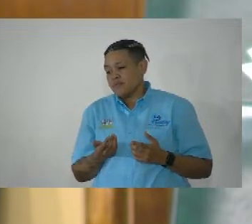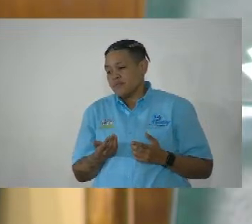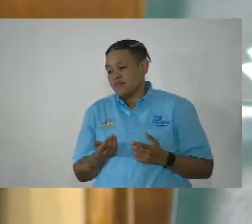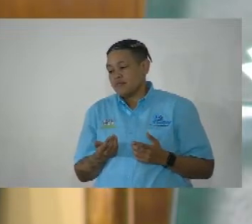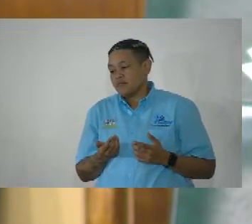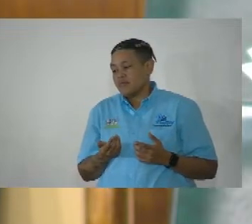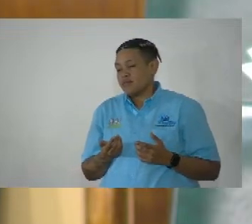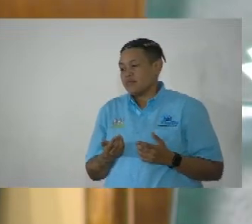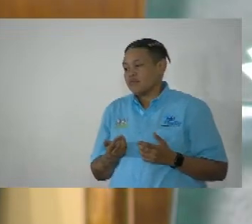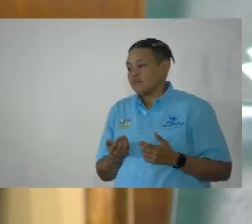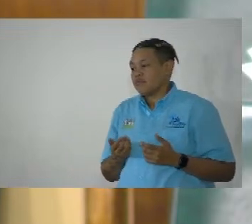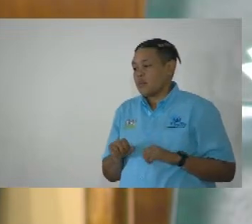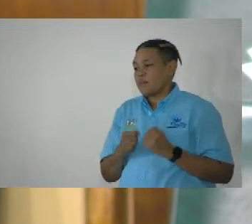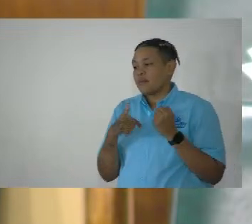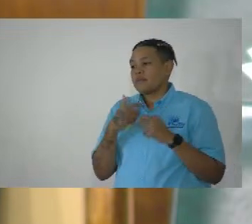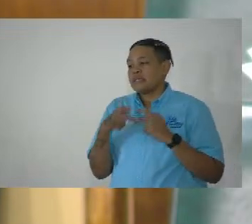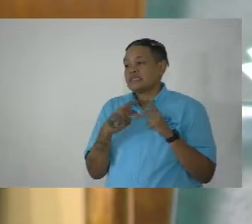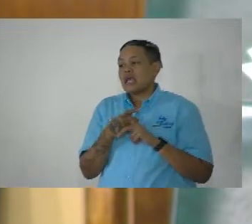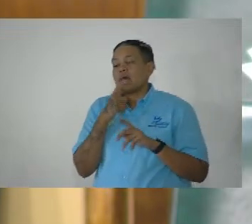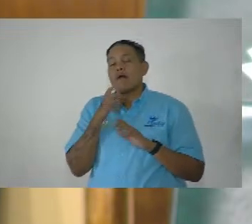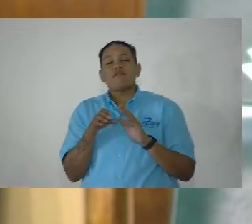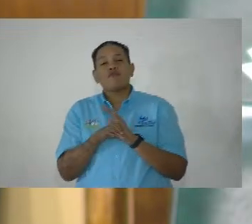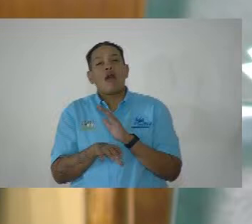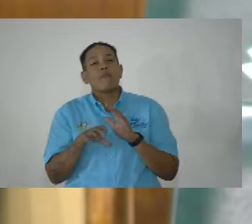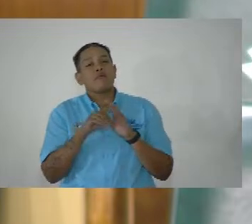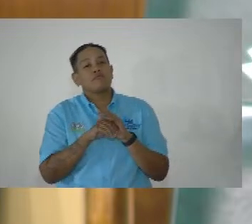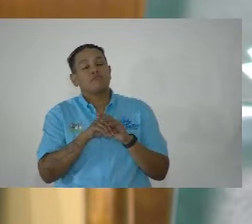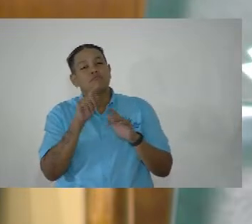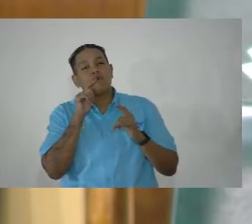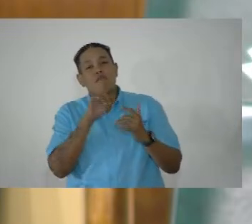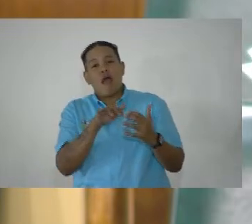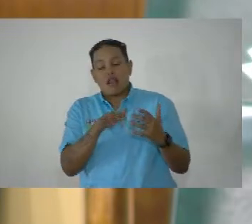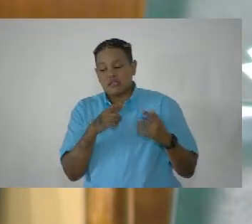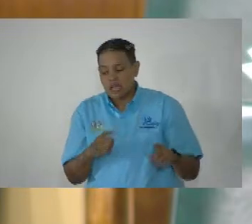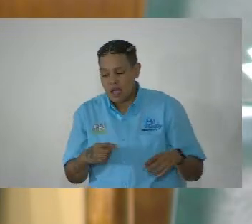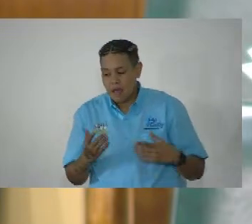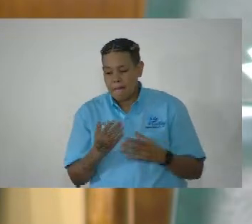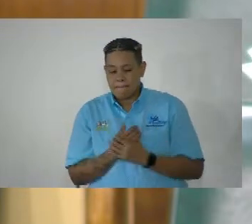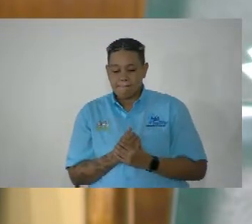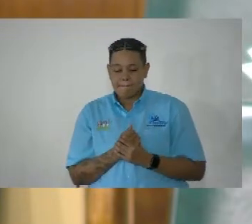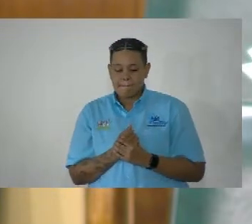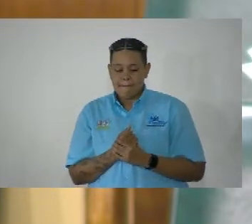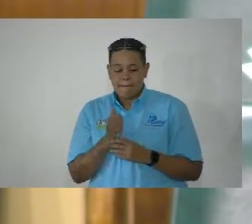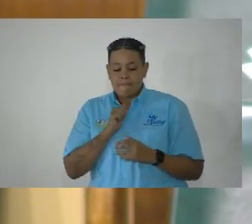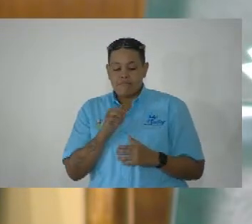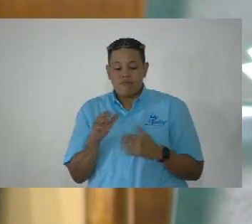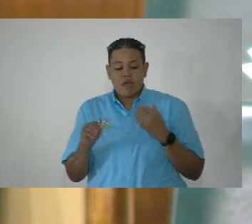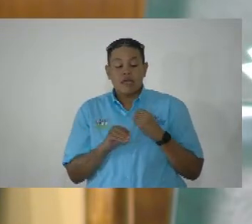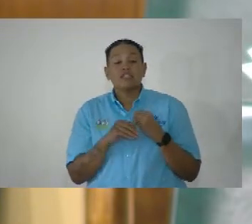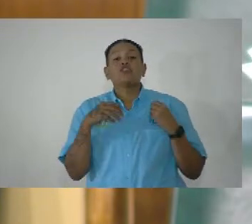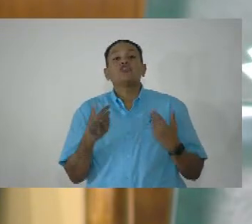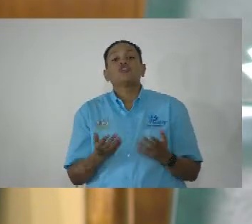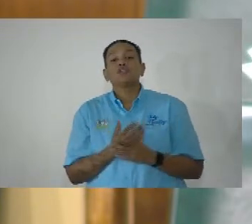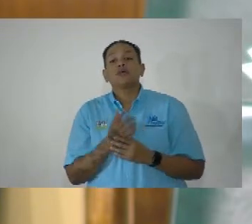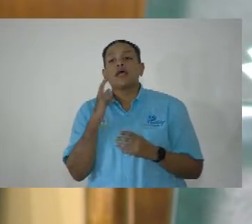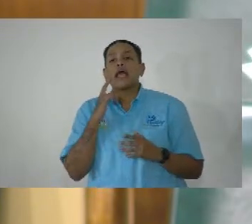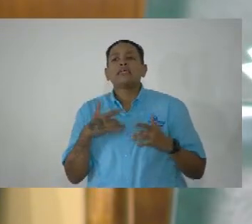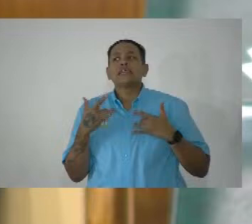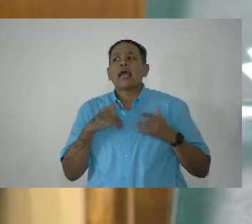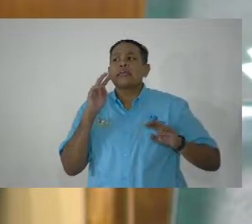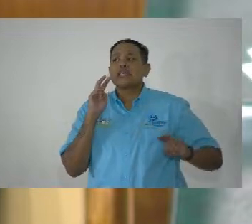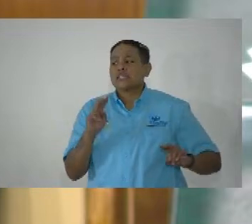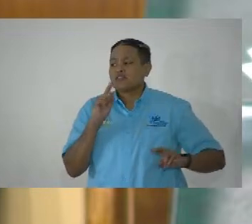you know, commit these kinds of violent acts. I am also excited